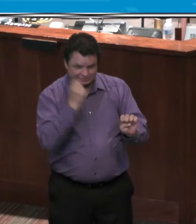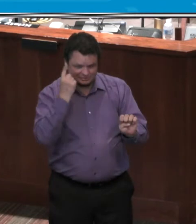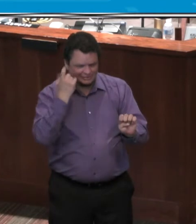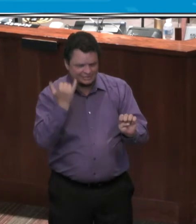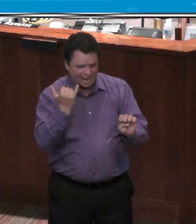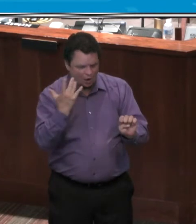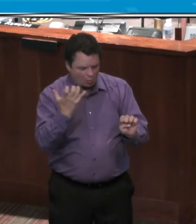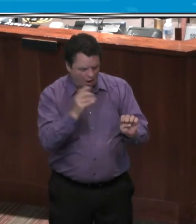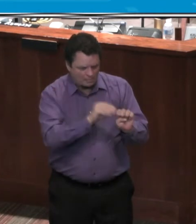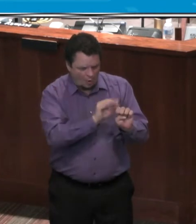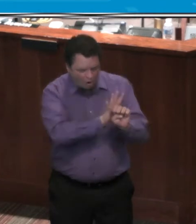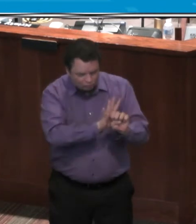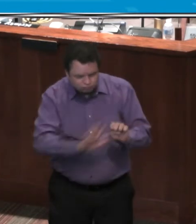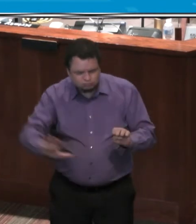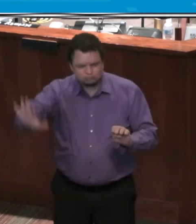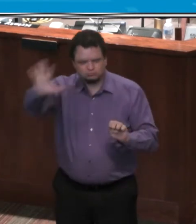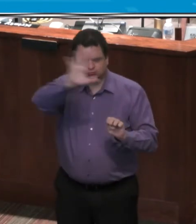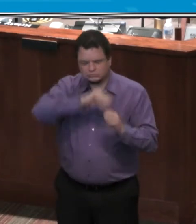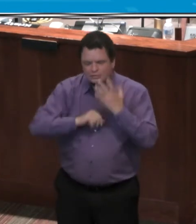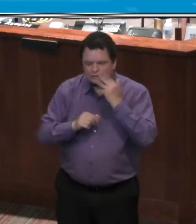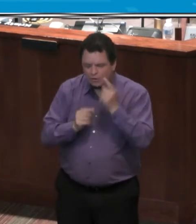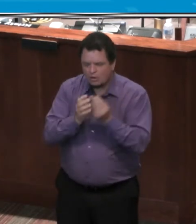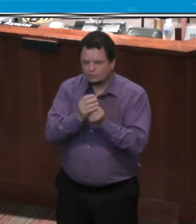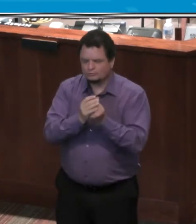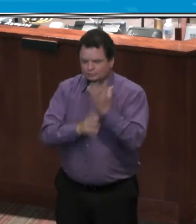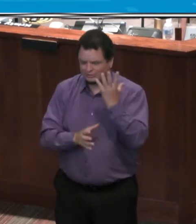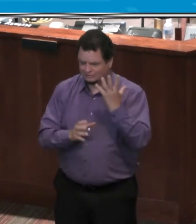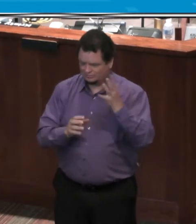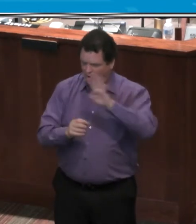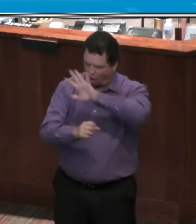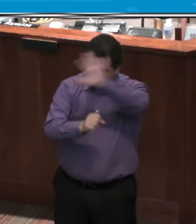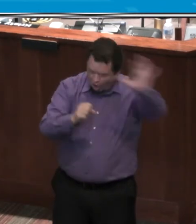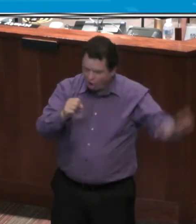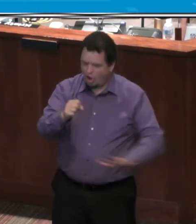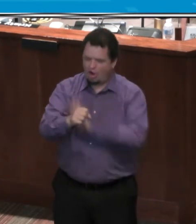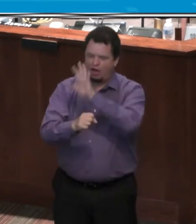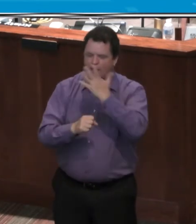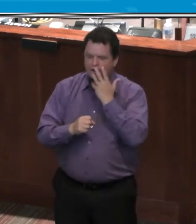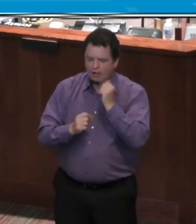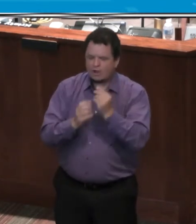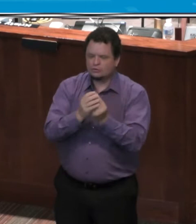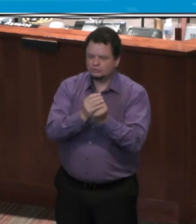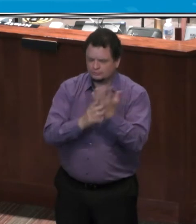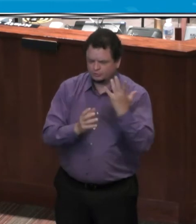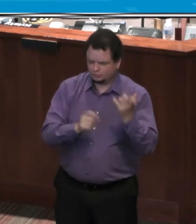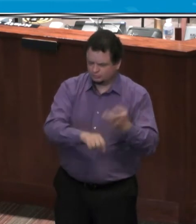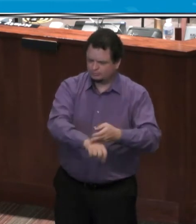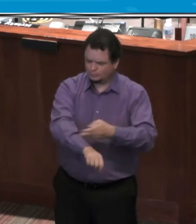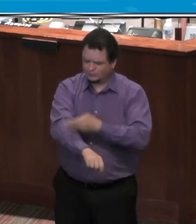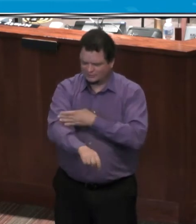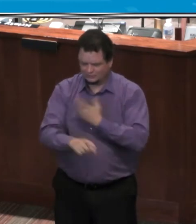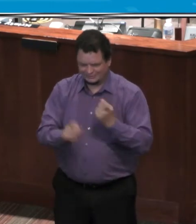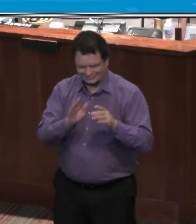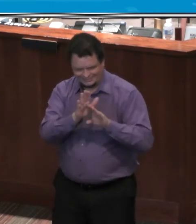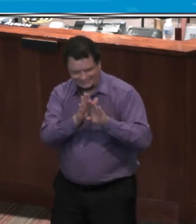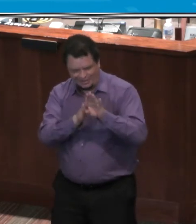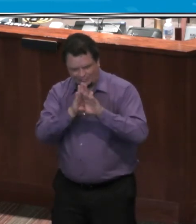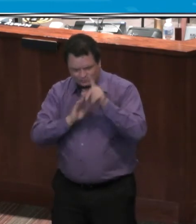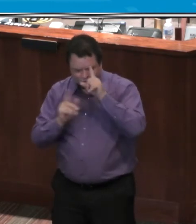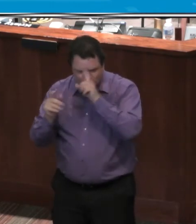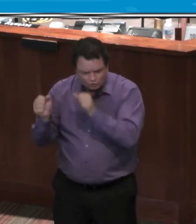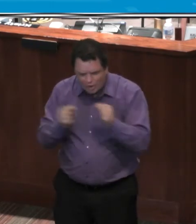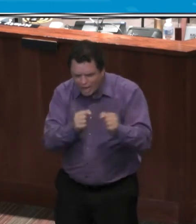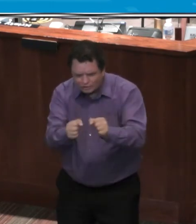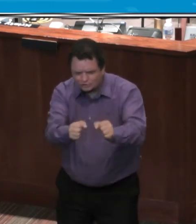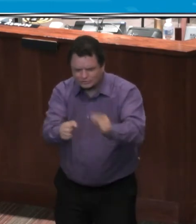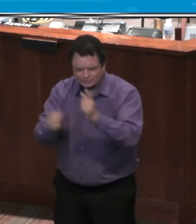city as a whole. And in doing that, we do need a strategic plan. We do need to think about policies that really not